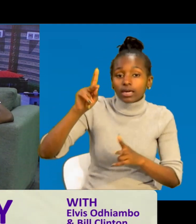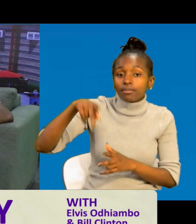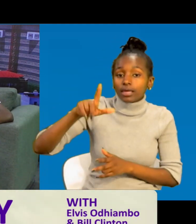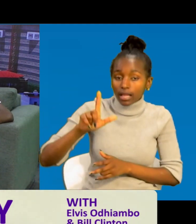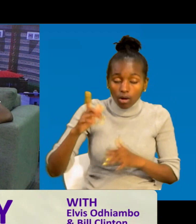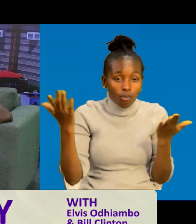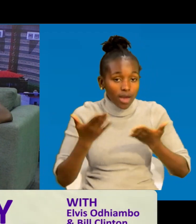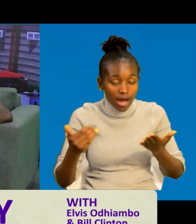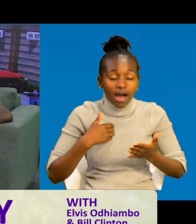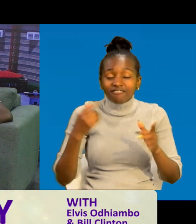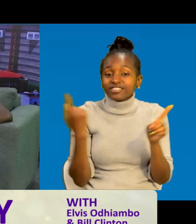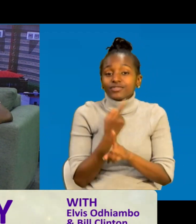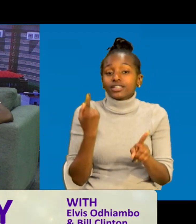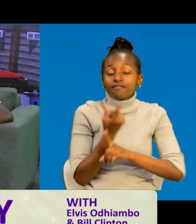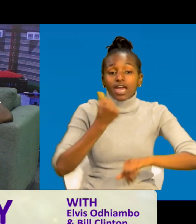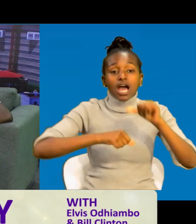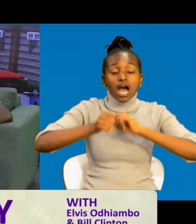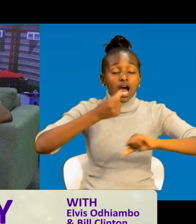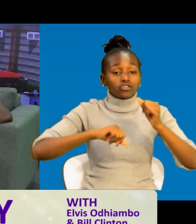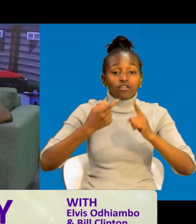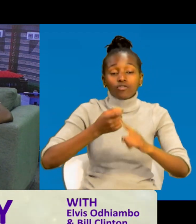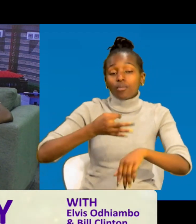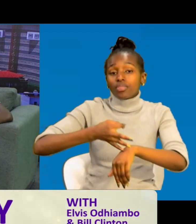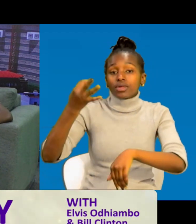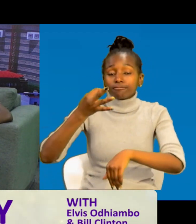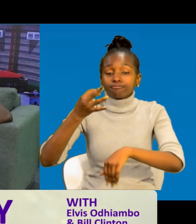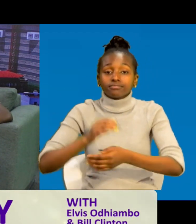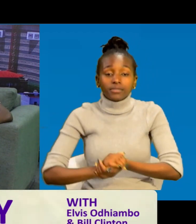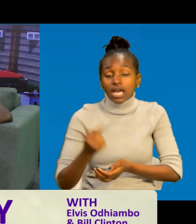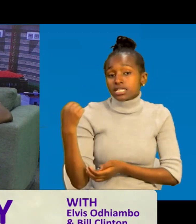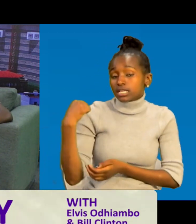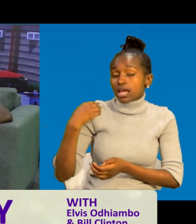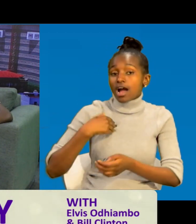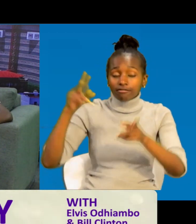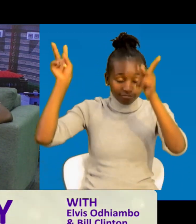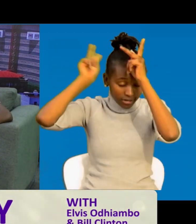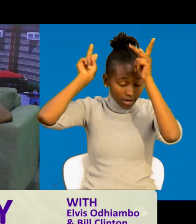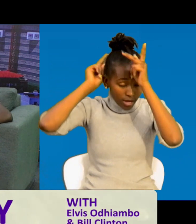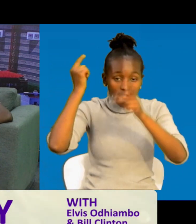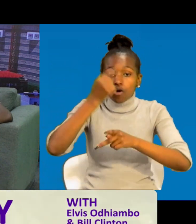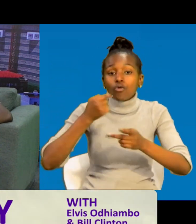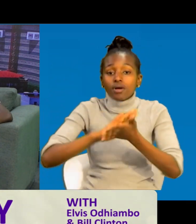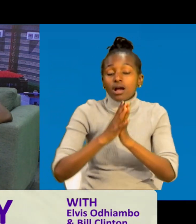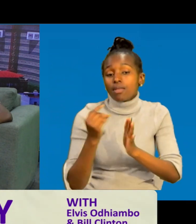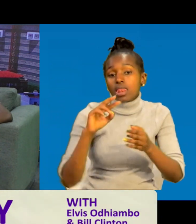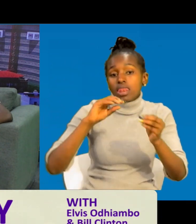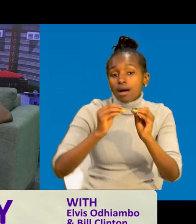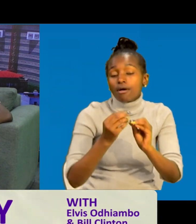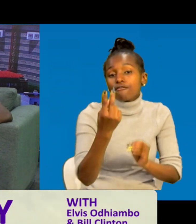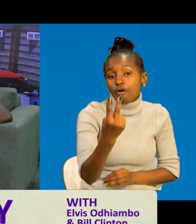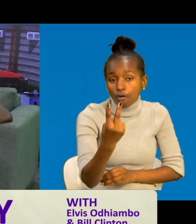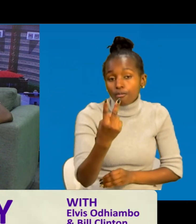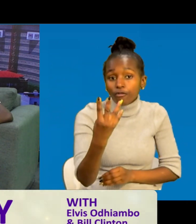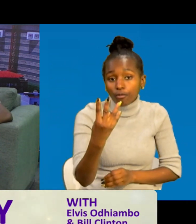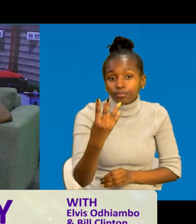anticipated today afternoon. That is from 3 p.m. Jana, we had the likes of Kakamega Homeboys coming back to 4th place after a 5-0